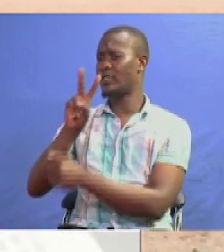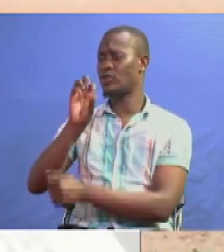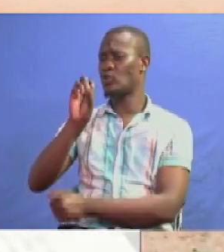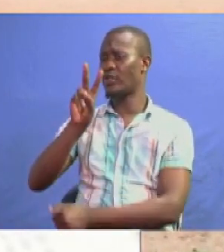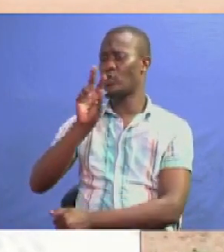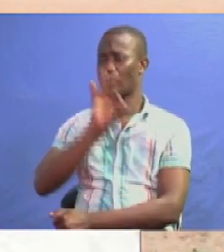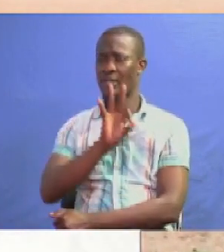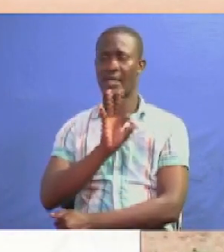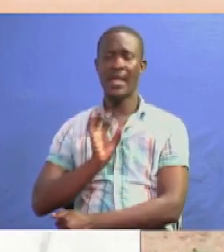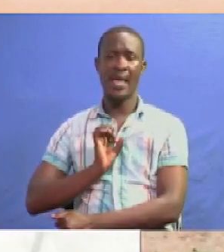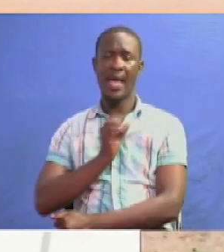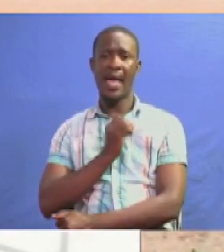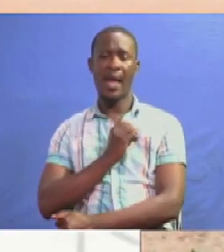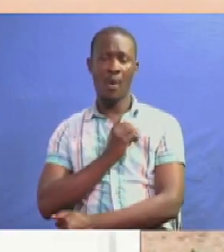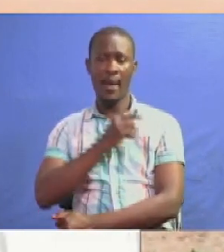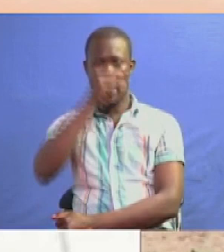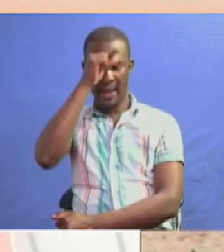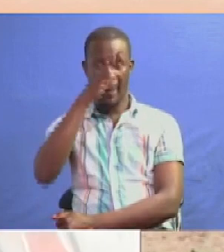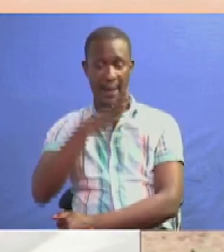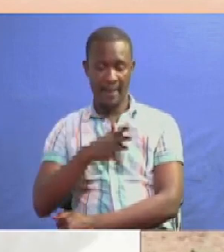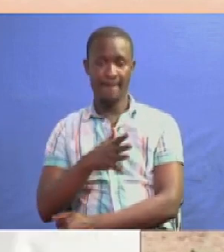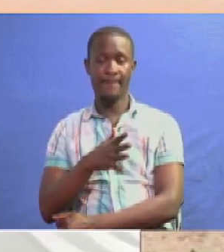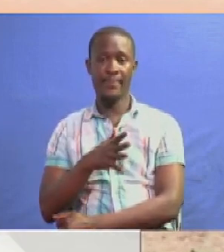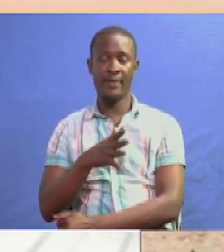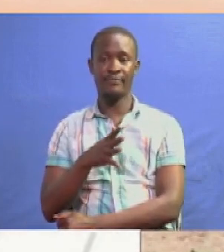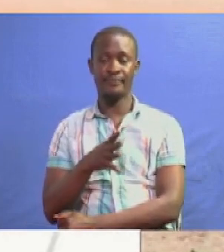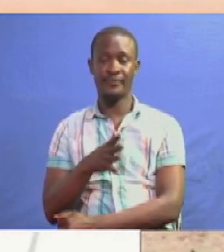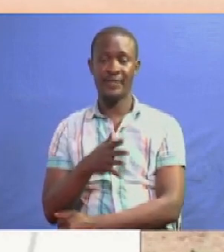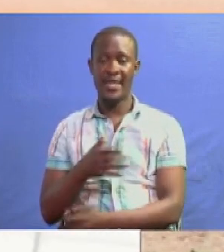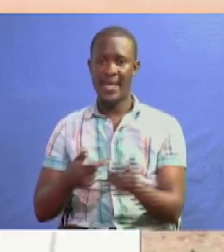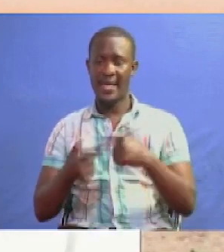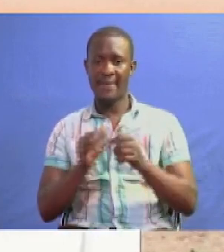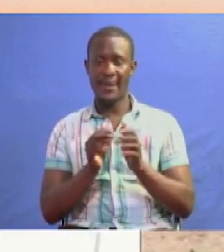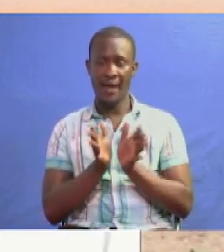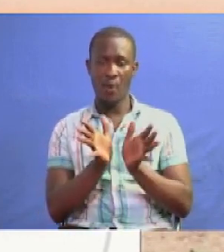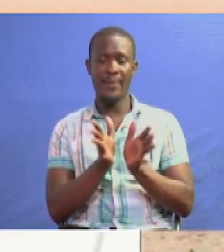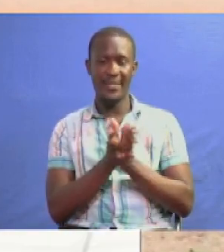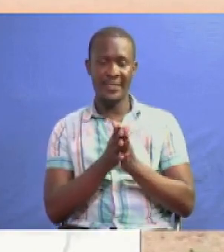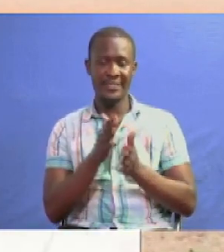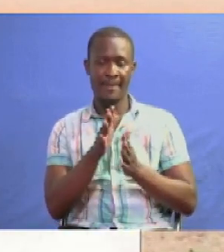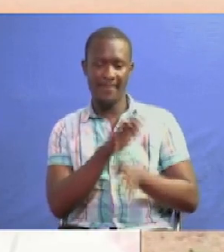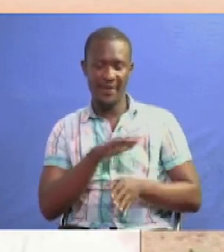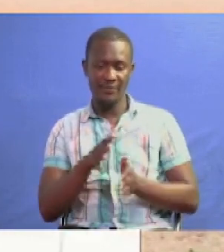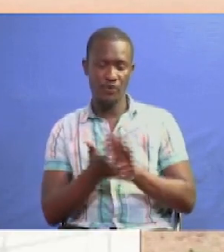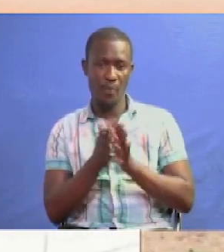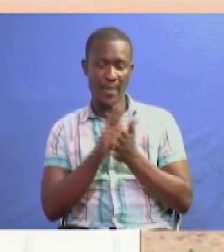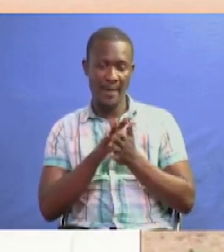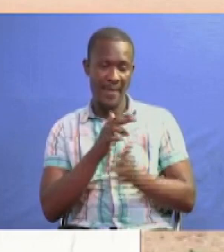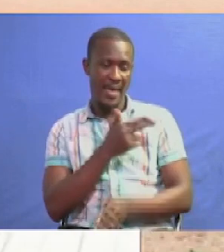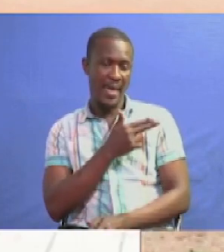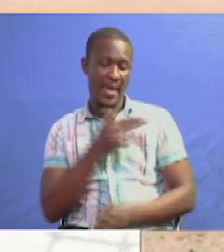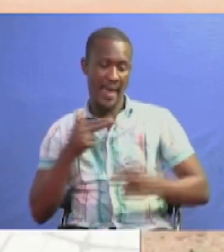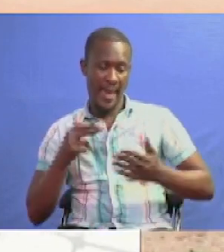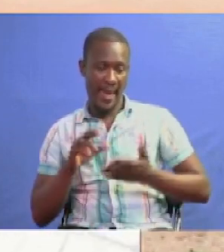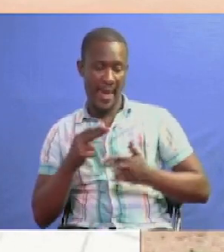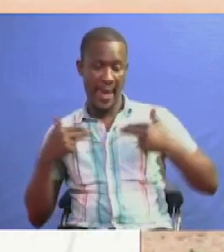October 2023, our High Excellency Governor, Madam Anne Mobu Waiguru, came and opened, inaugurated this facility to become a health center. She